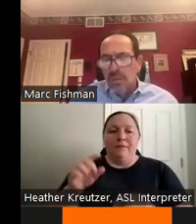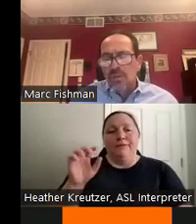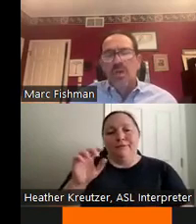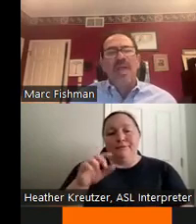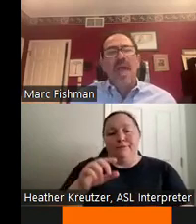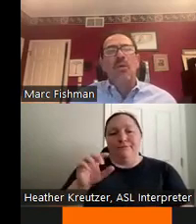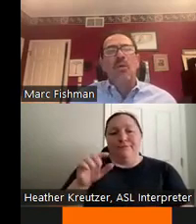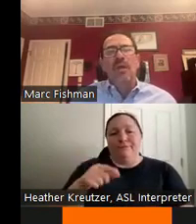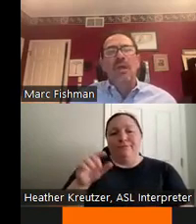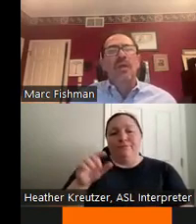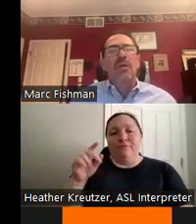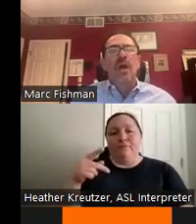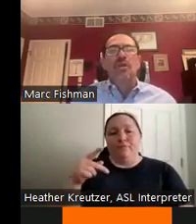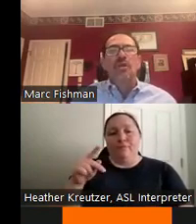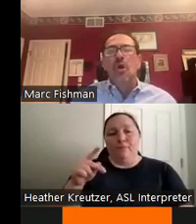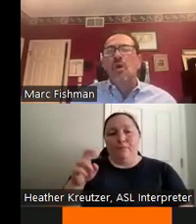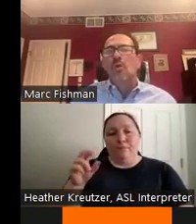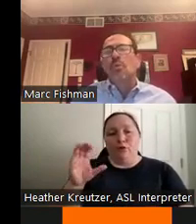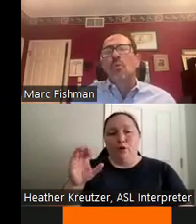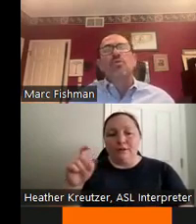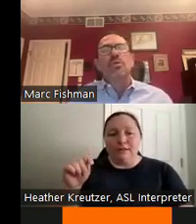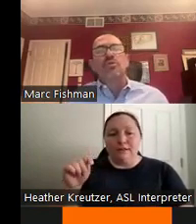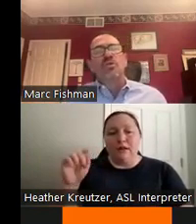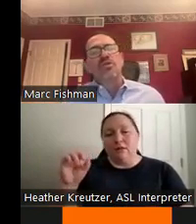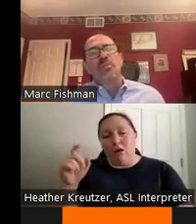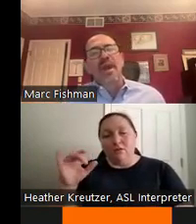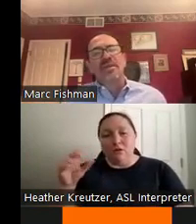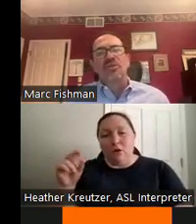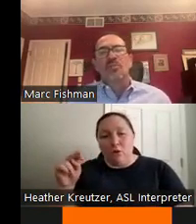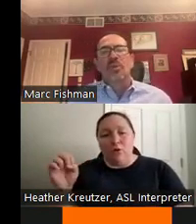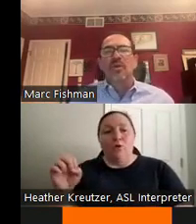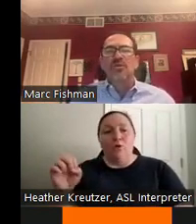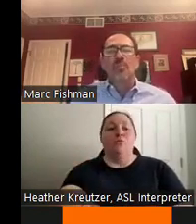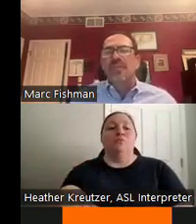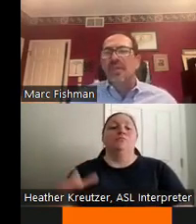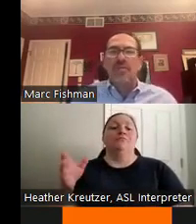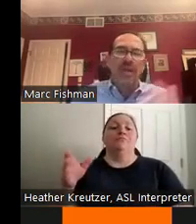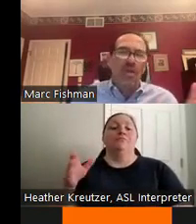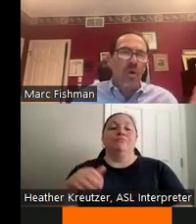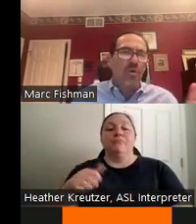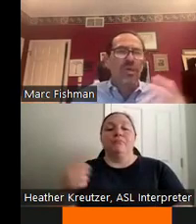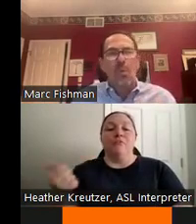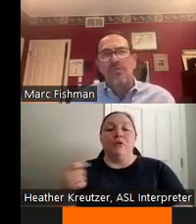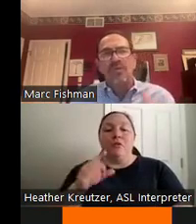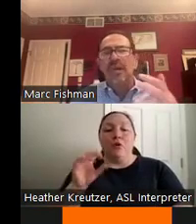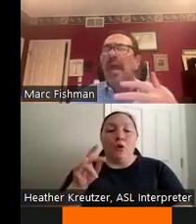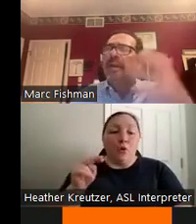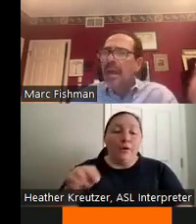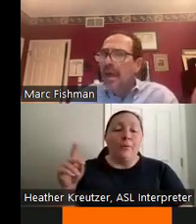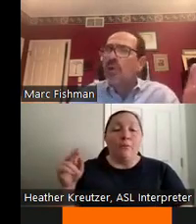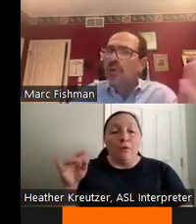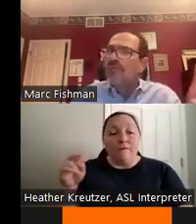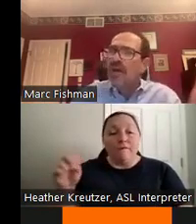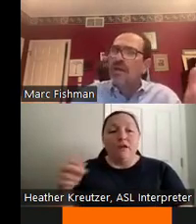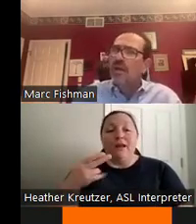famous subcategory here, oxycodone, which was originally branded as Percocet, but the other names, codeine, morphine, and heroin and fentanyl as